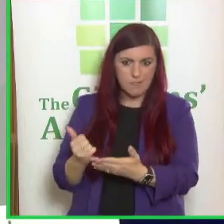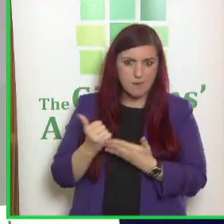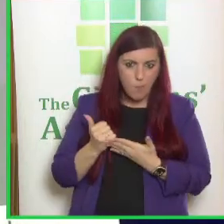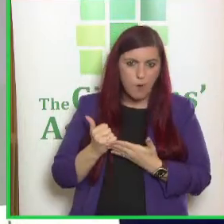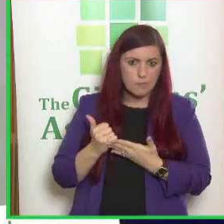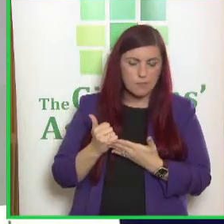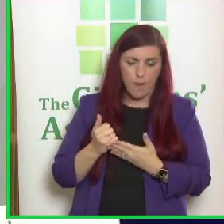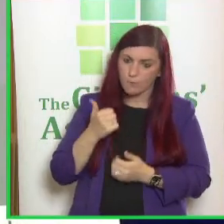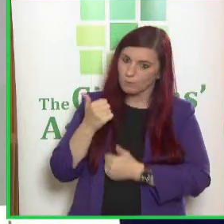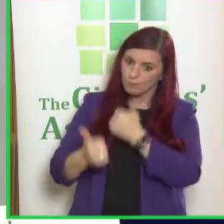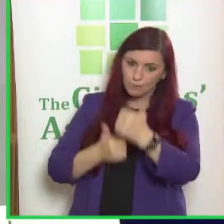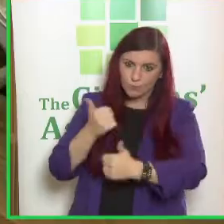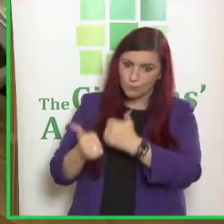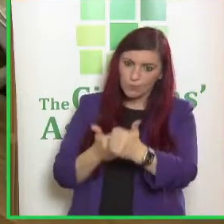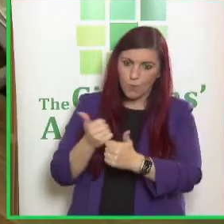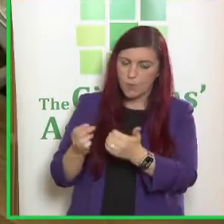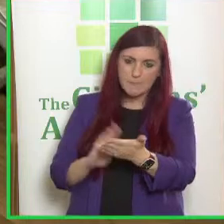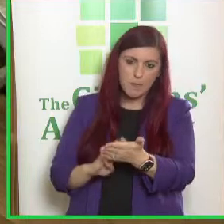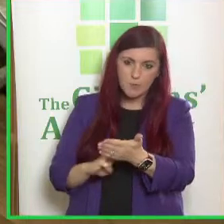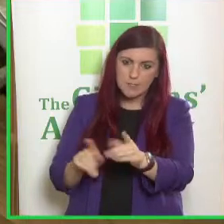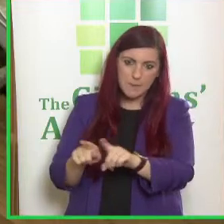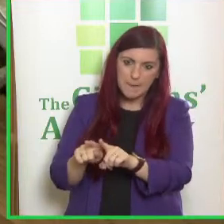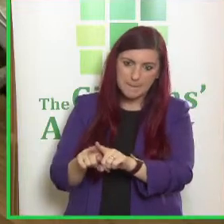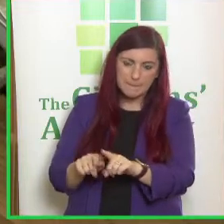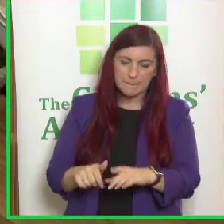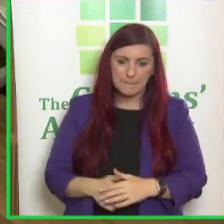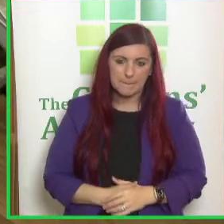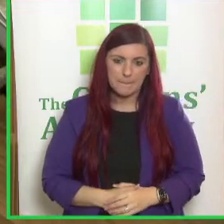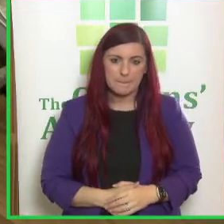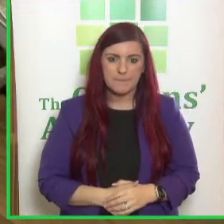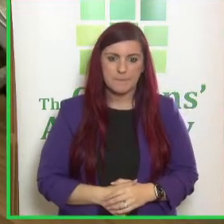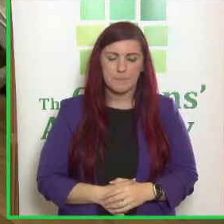show our appreciation for those members in particular.